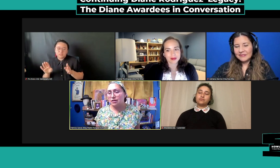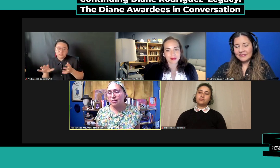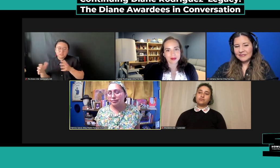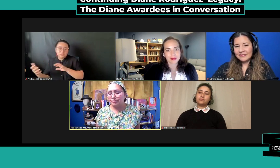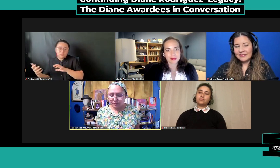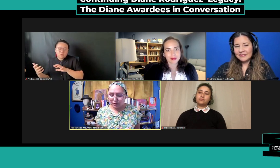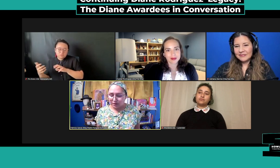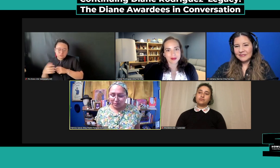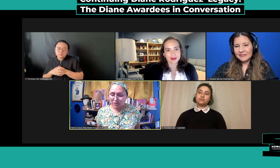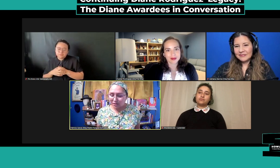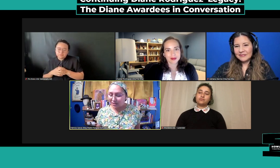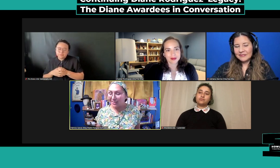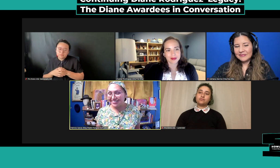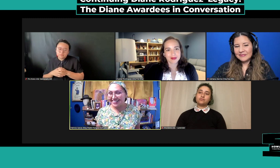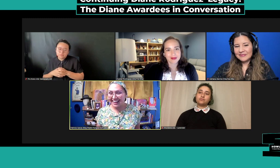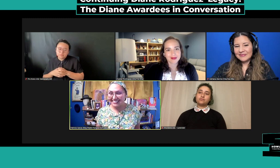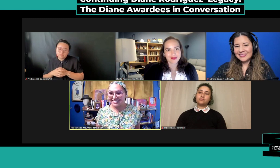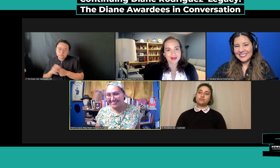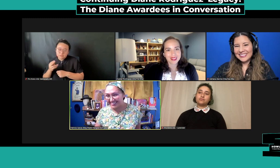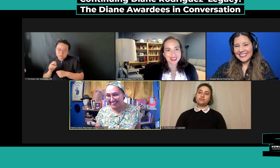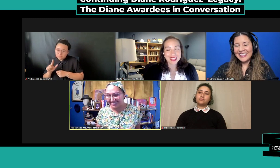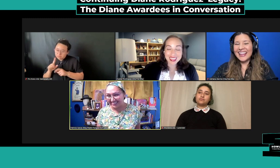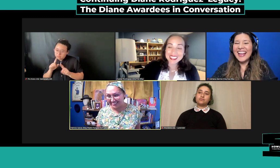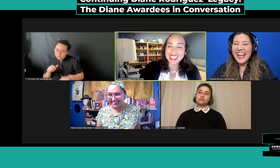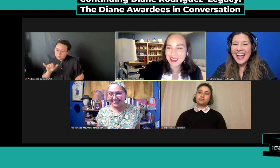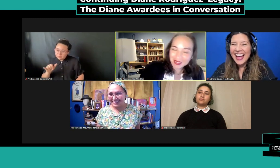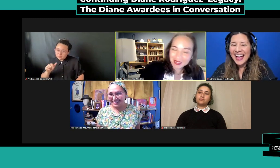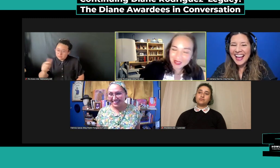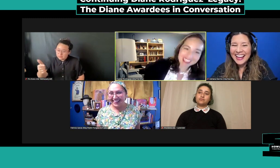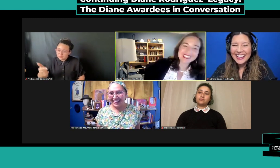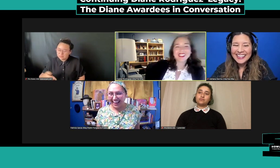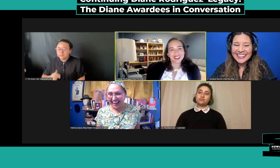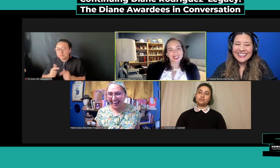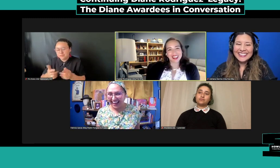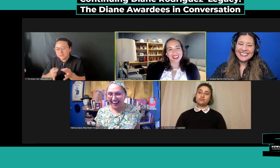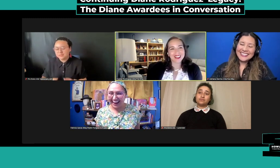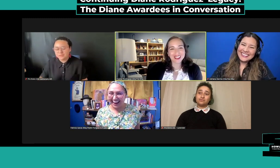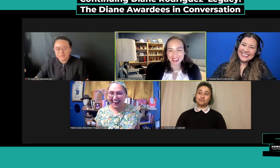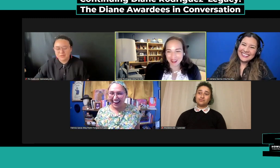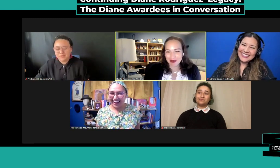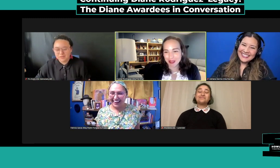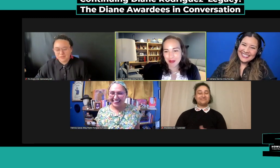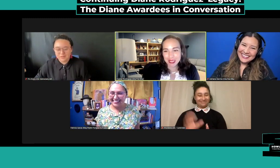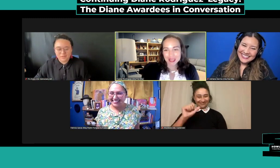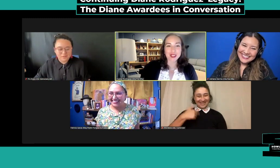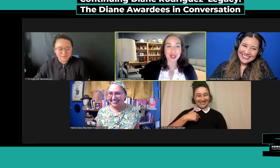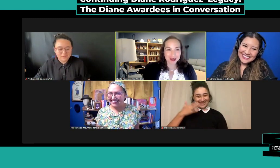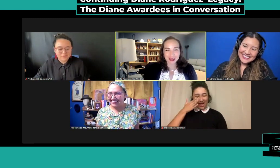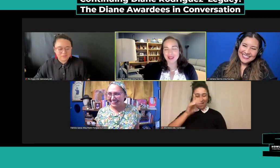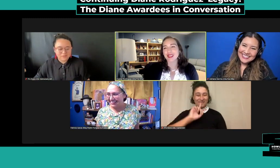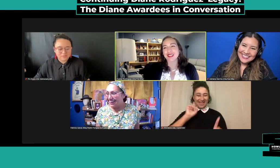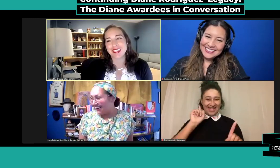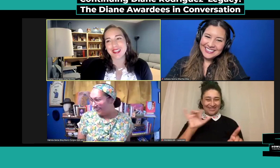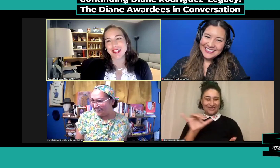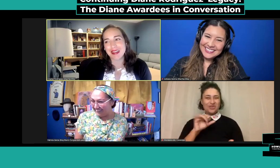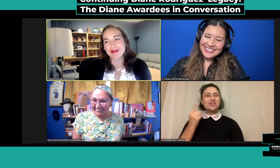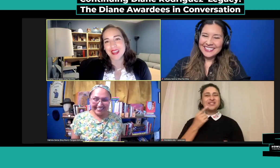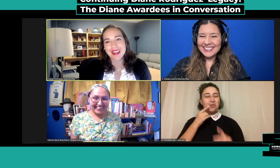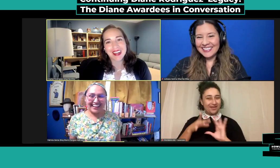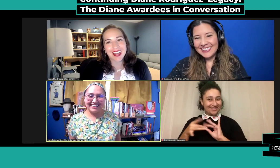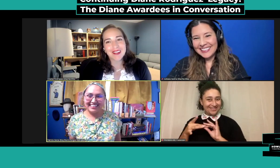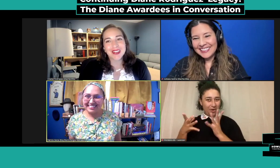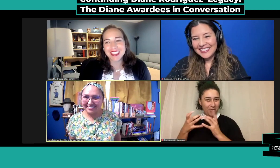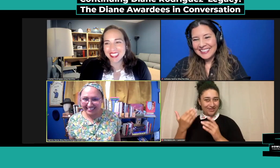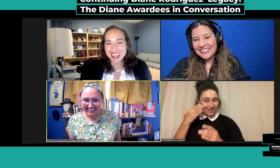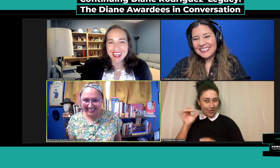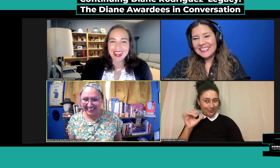disruptions. But Chantal, are you going to answer too? Yes, I will answer too. Thank you. There's somebody in the chat also wants to know.